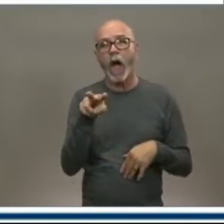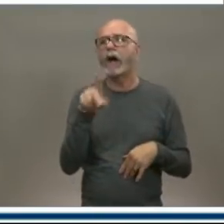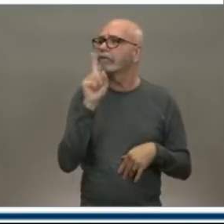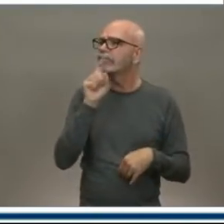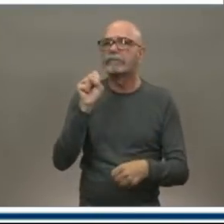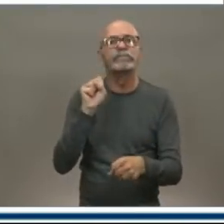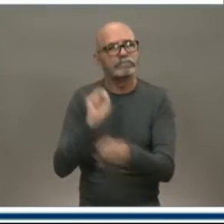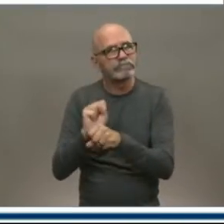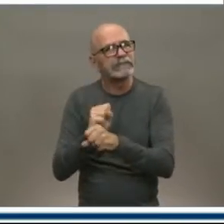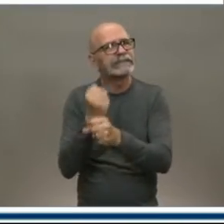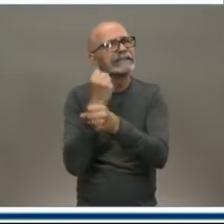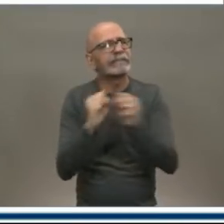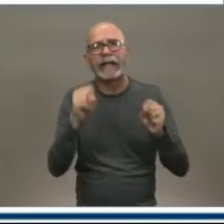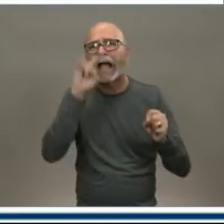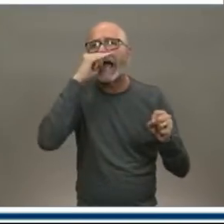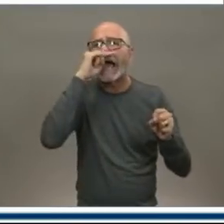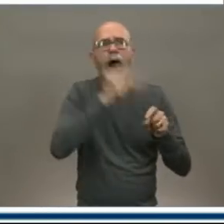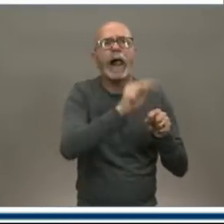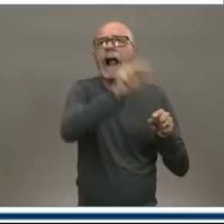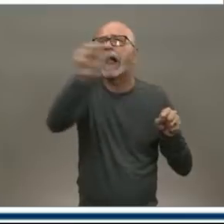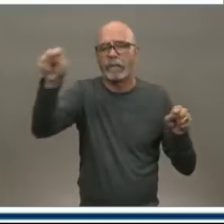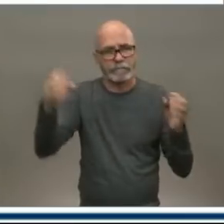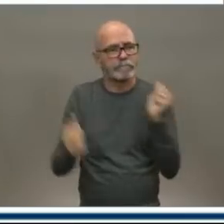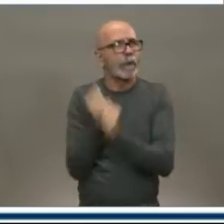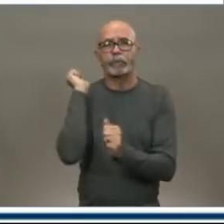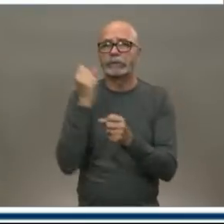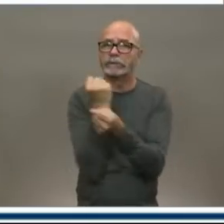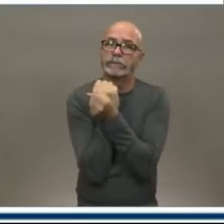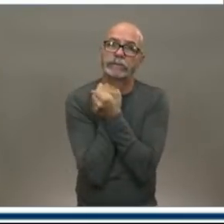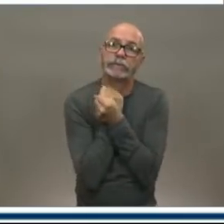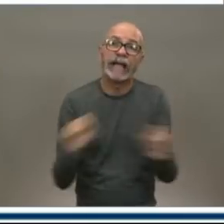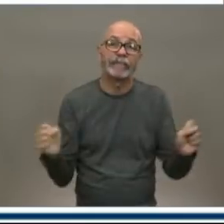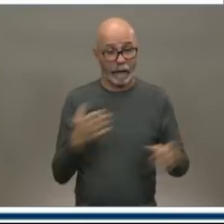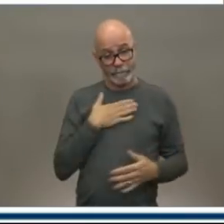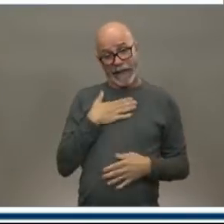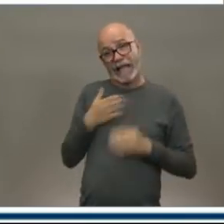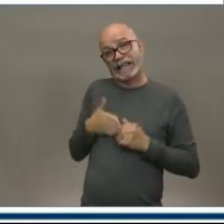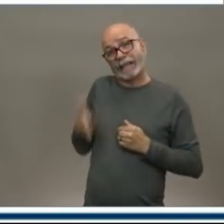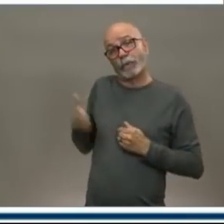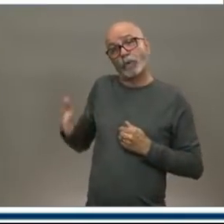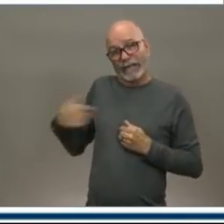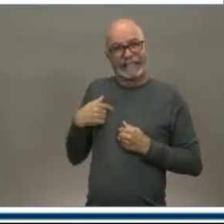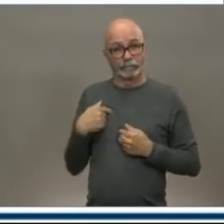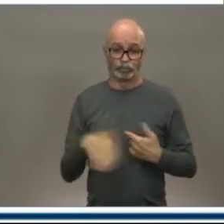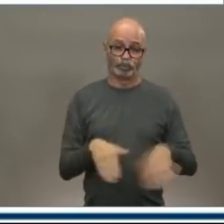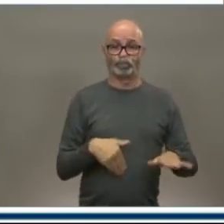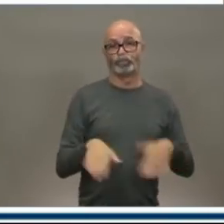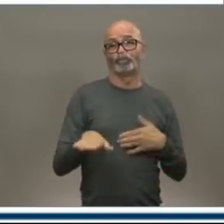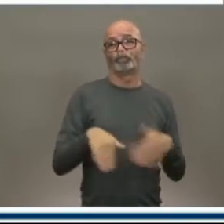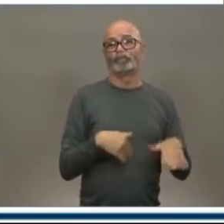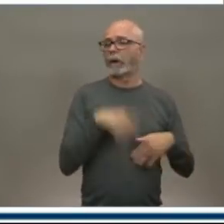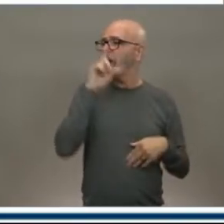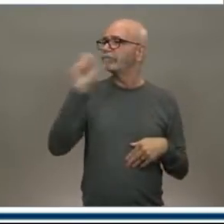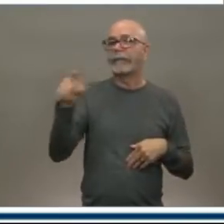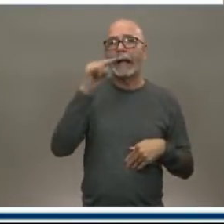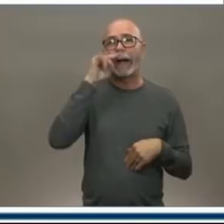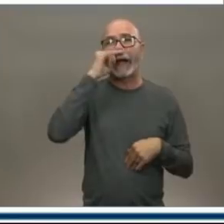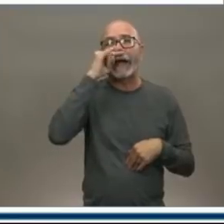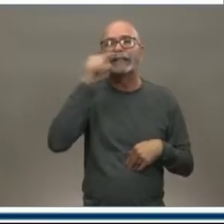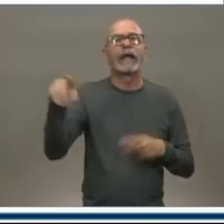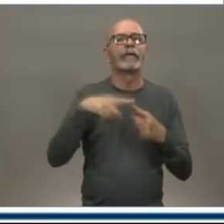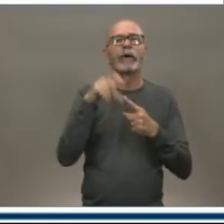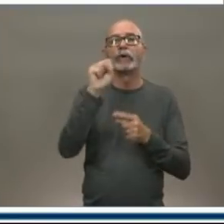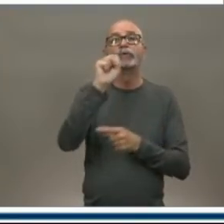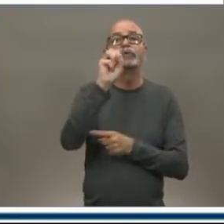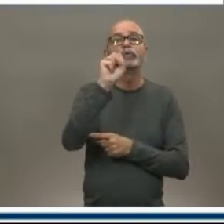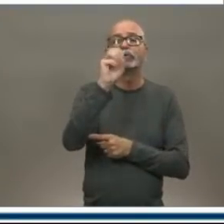right across the province. I saw in my neighborhood, I went out walking, I saw lots of pictures on social media. There were people